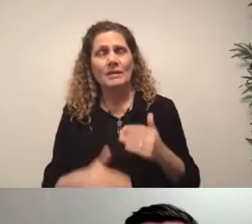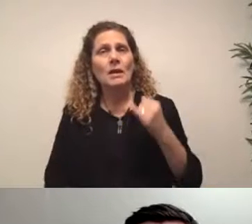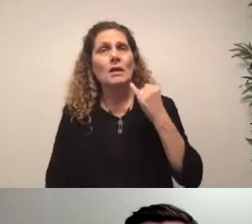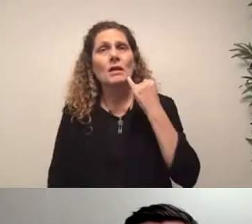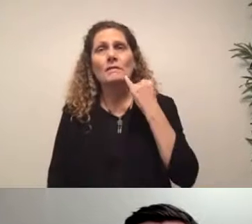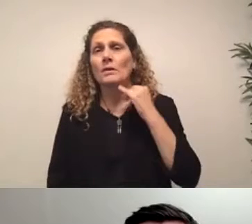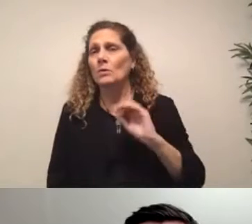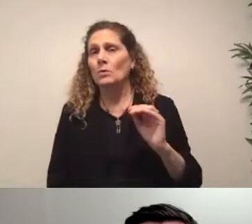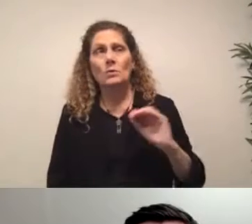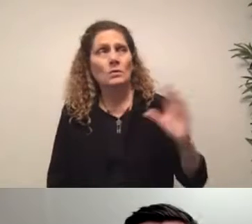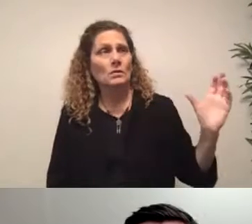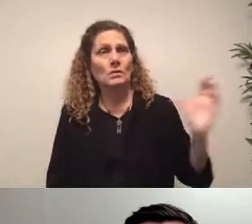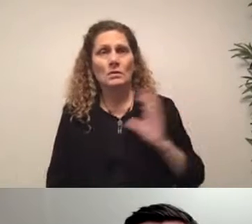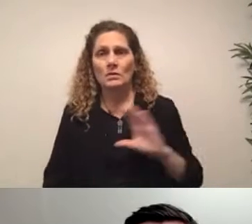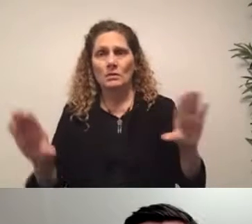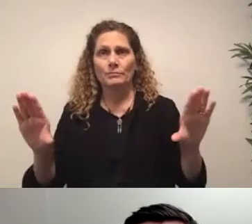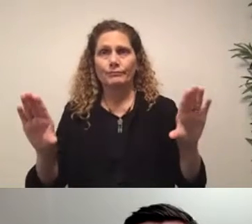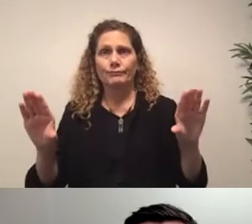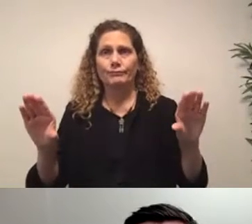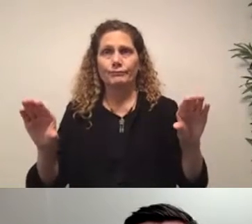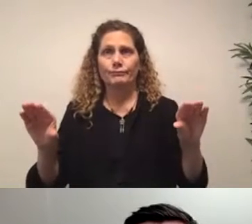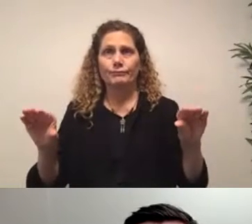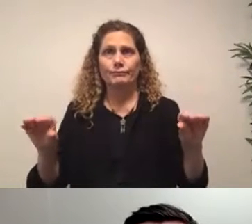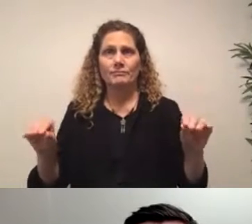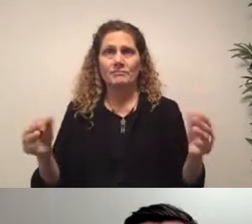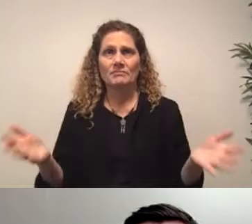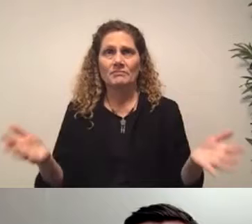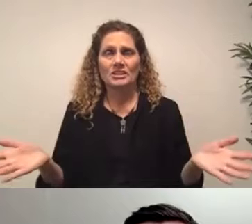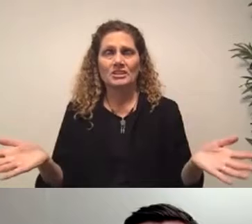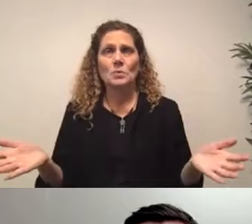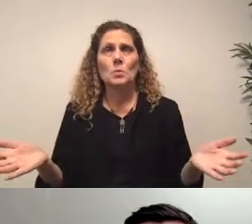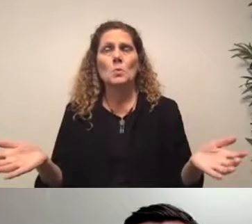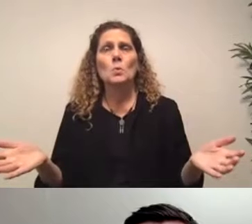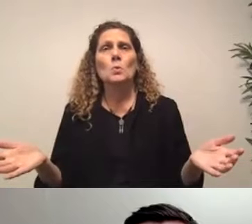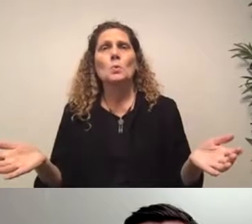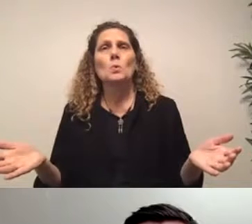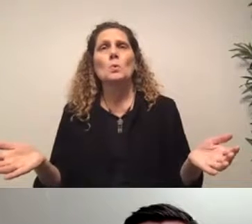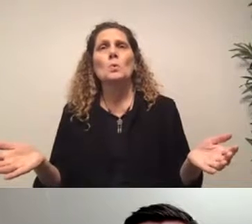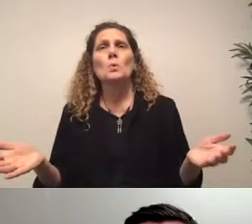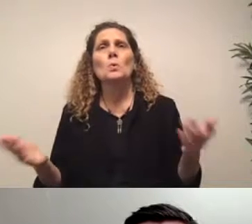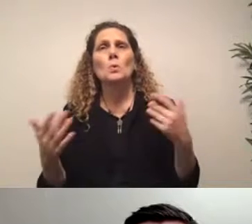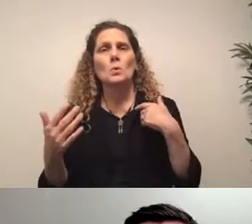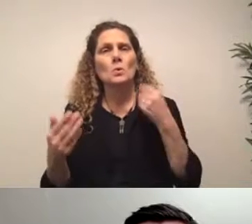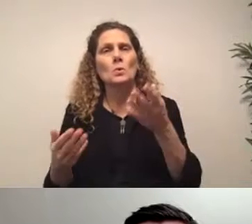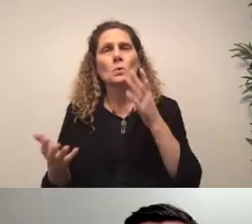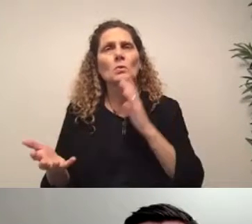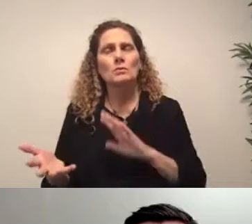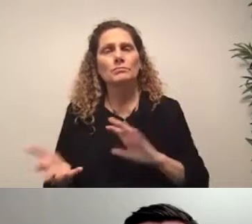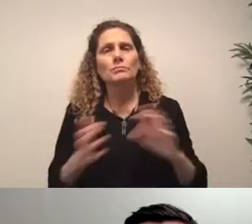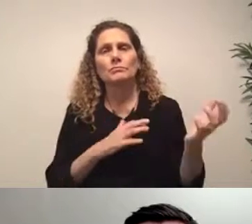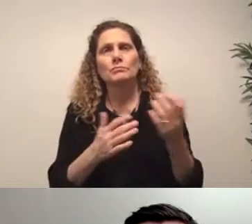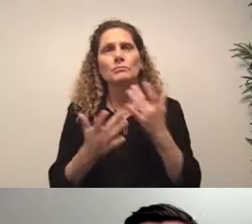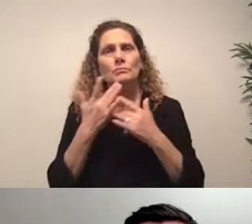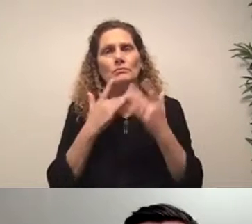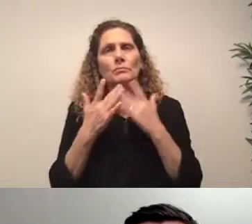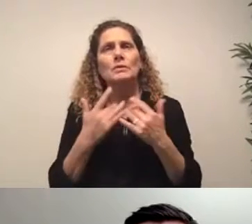to provide those critical services. But also, when you think about what we have to do, we still have to provide those housing services